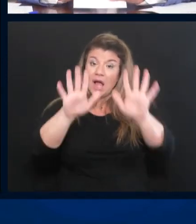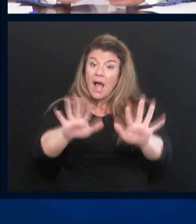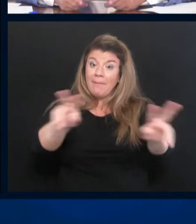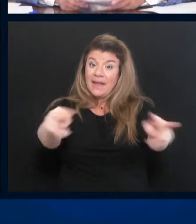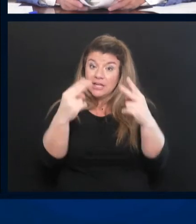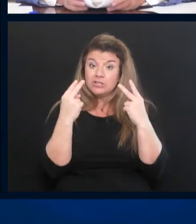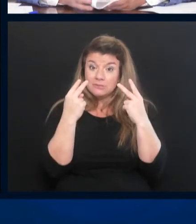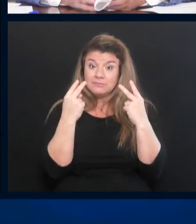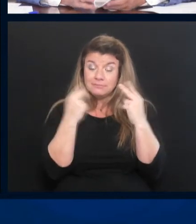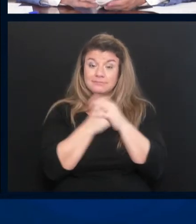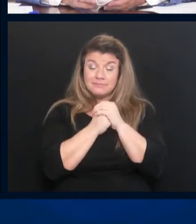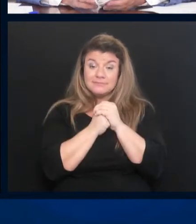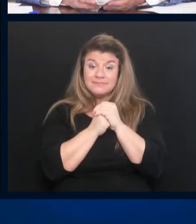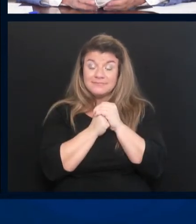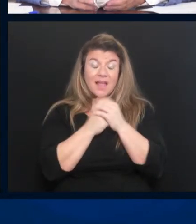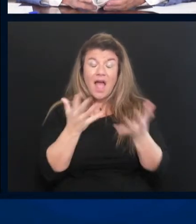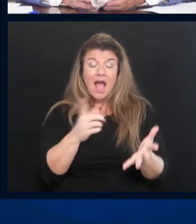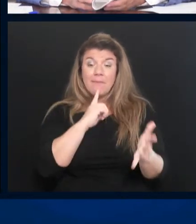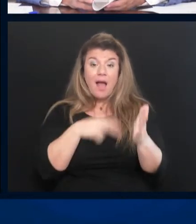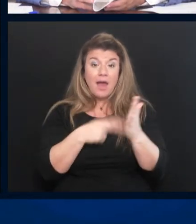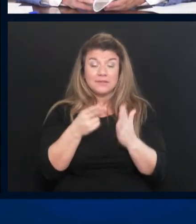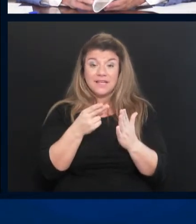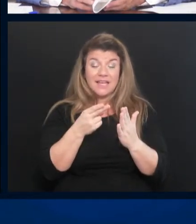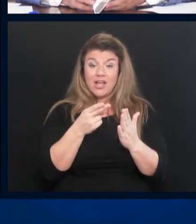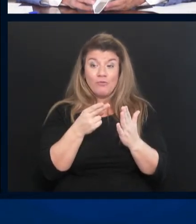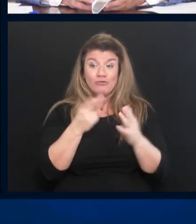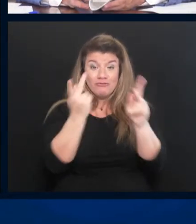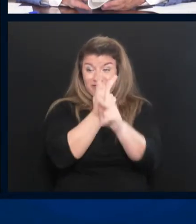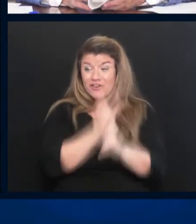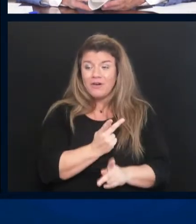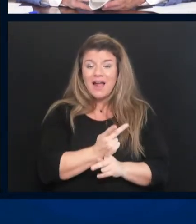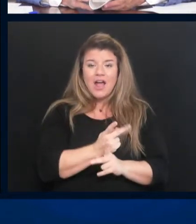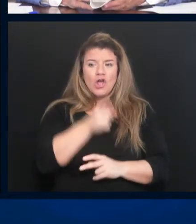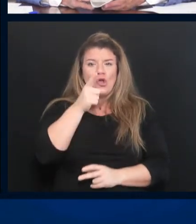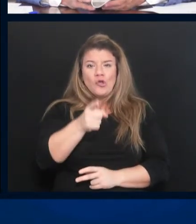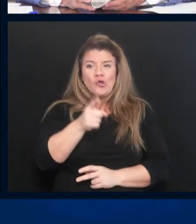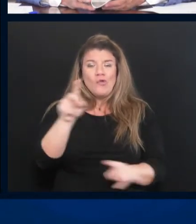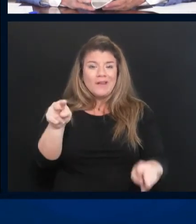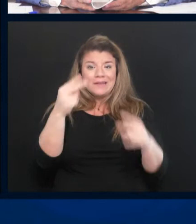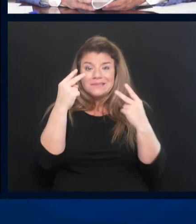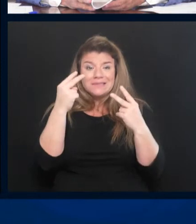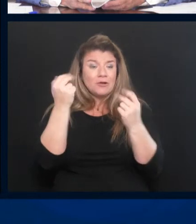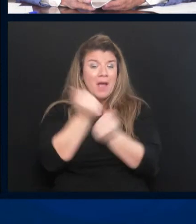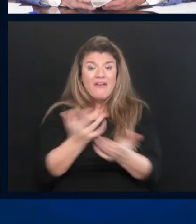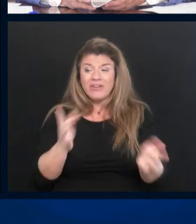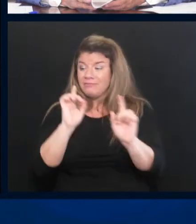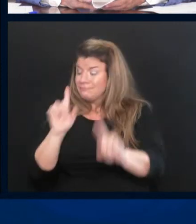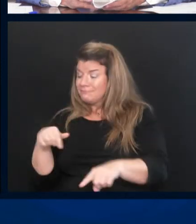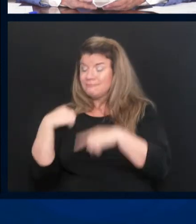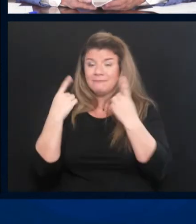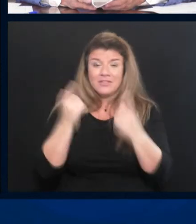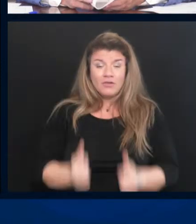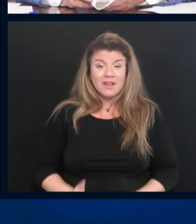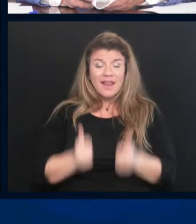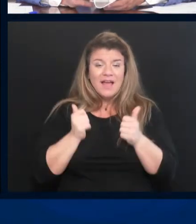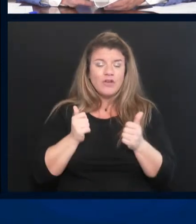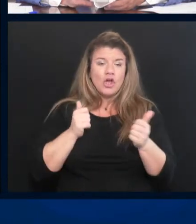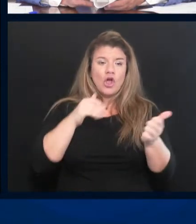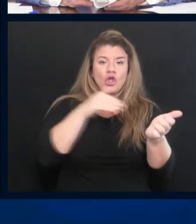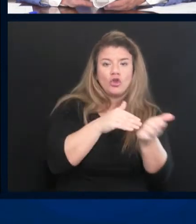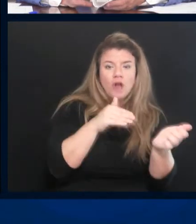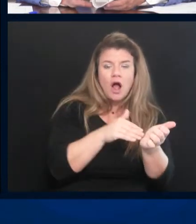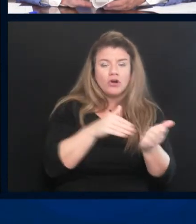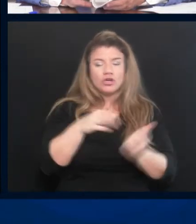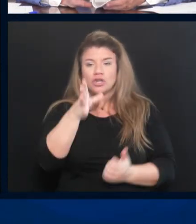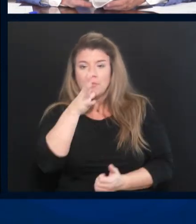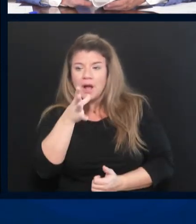to me. When it really boils right down to it and everything, you've listened your entire life. You've listened to your doctors, you've listened to your mom